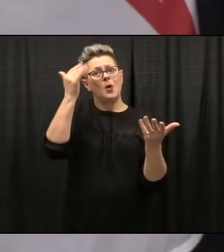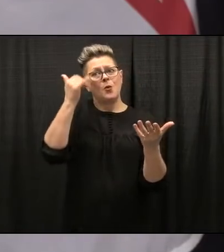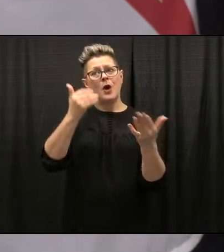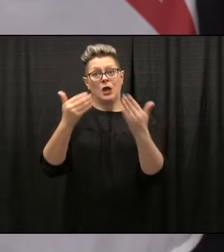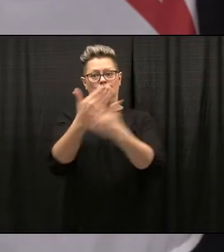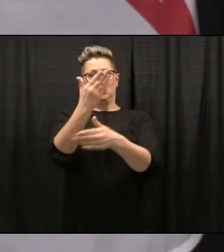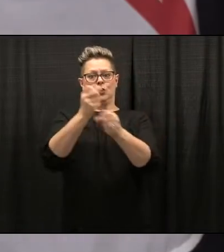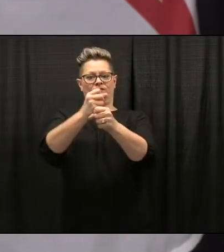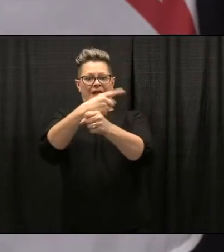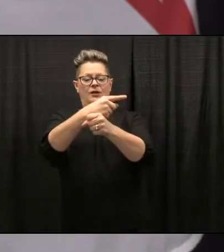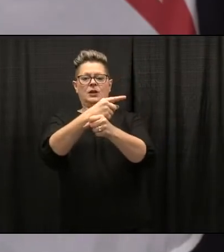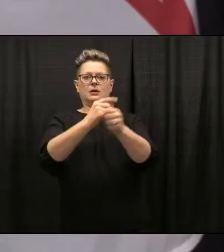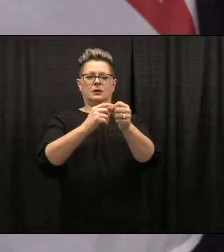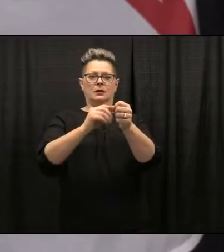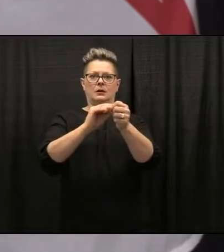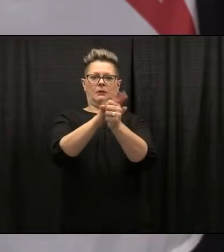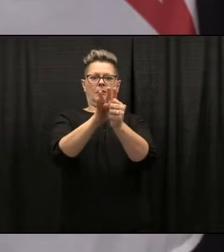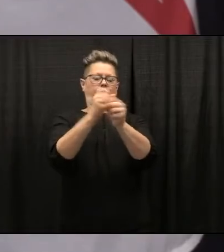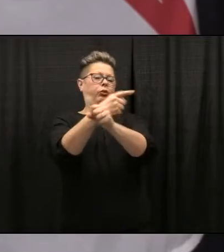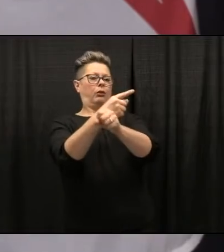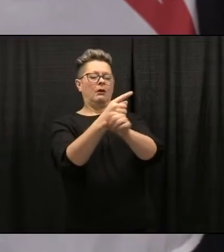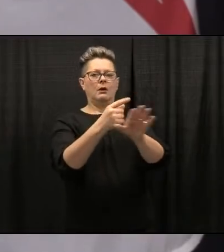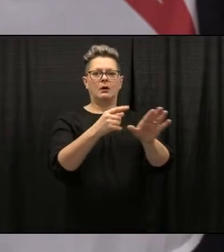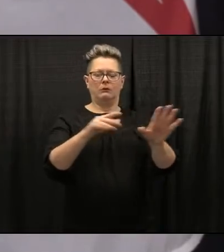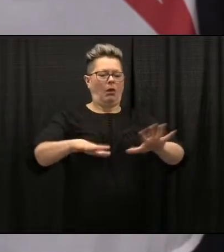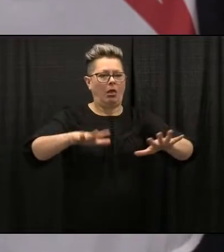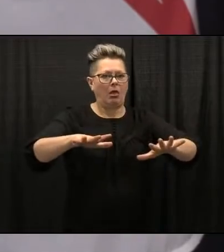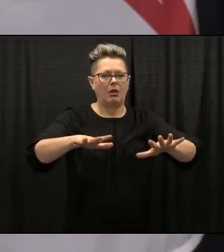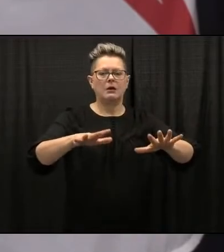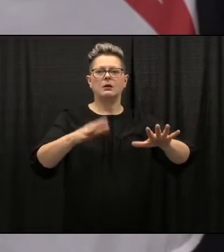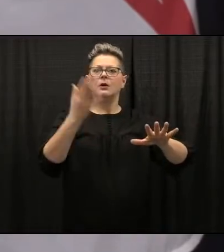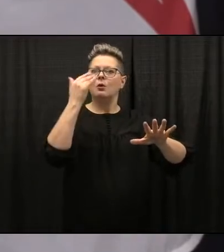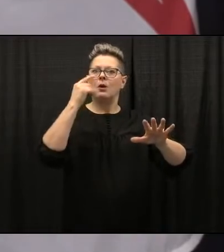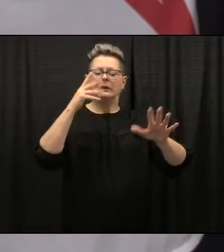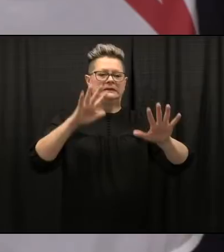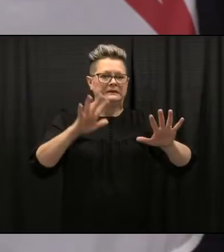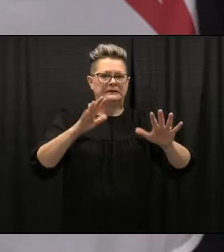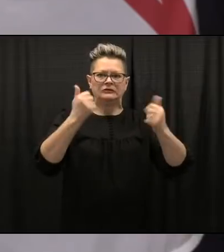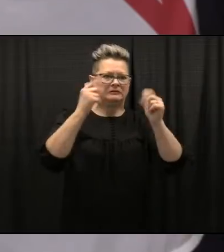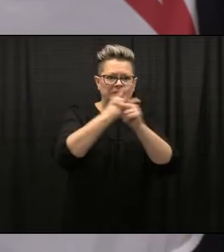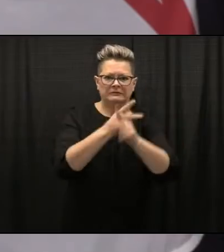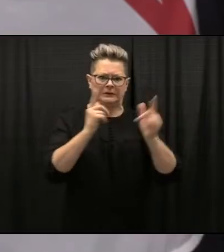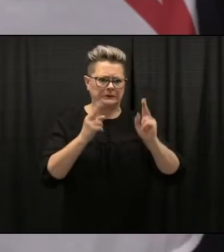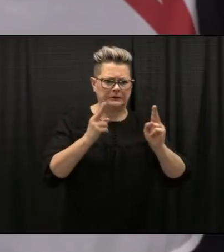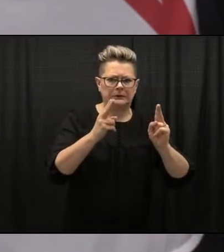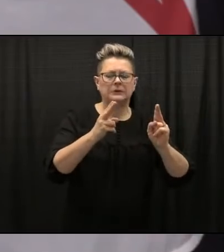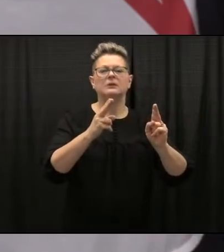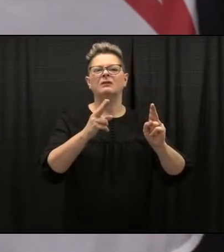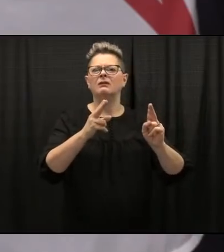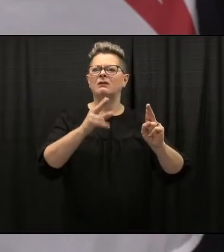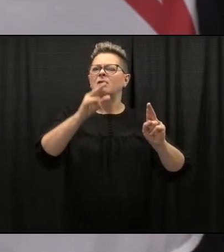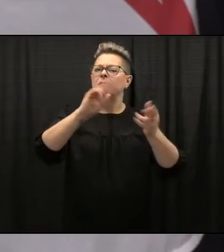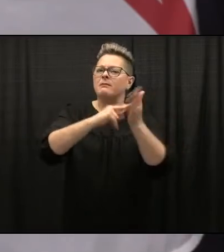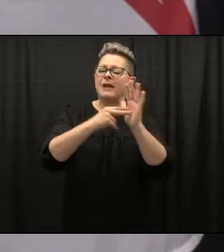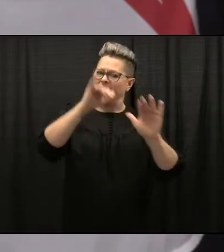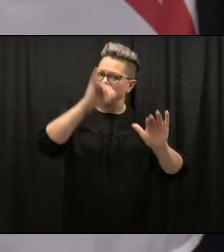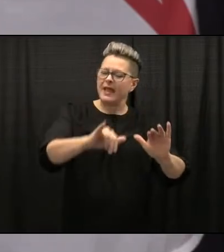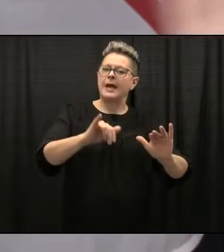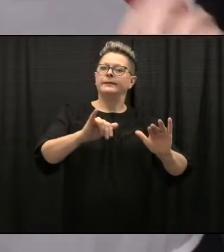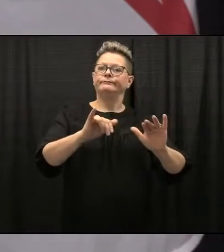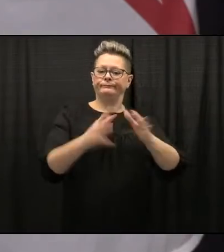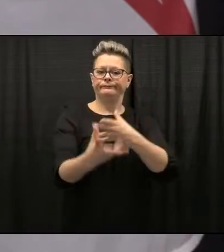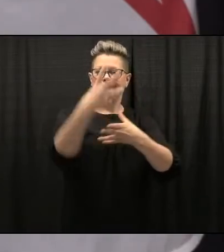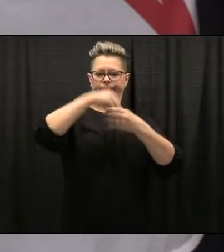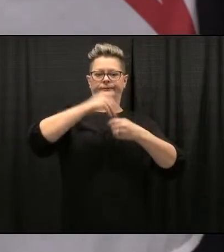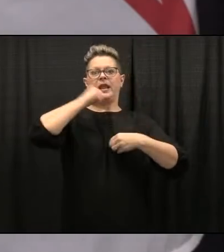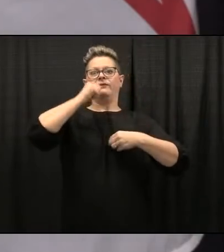so alarming to people, not just in our province, but around the world. But we do need to, and that is part of living with COVID-19 as we transition